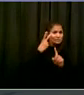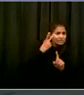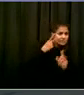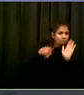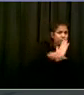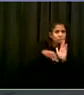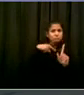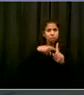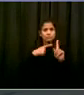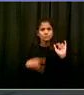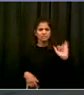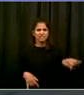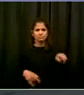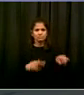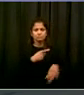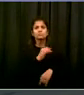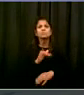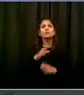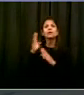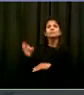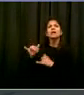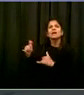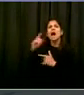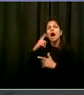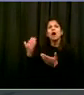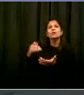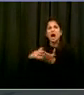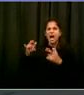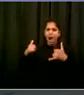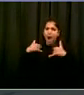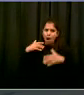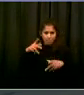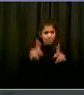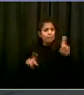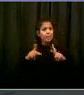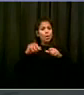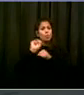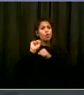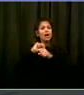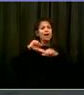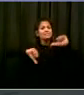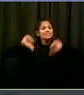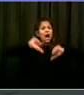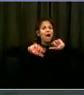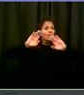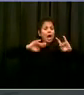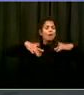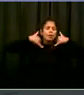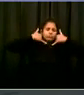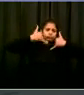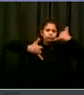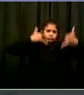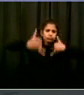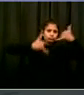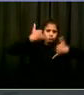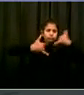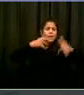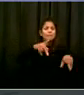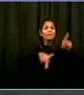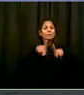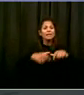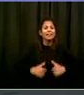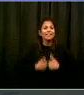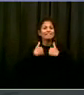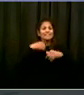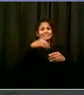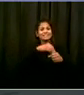to everyone signed up for Notify NYC, and anyone who wants those updates should sign up for regular information. And this will take a lot